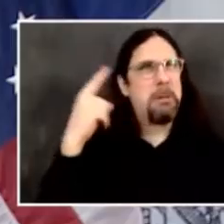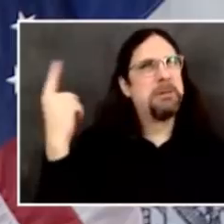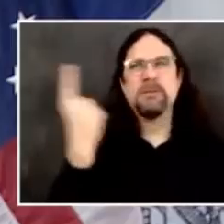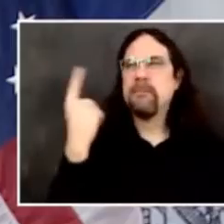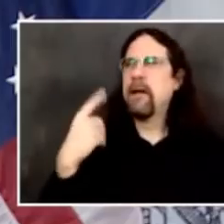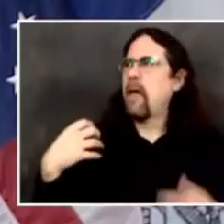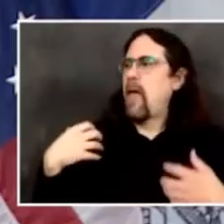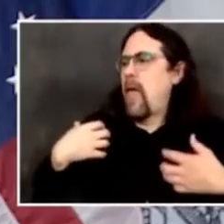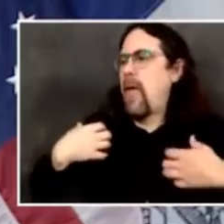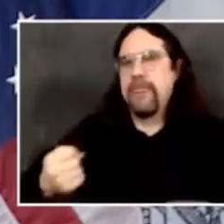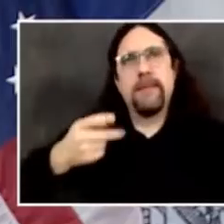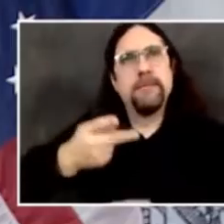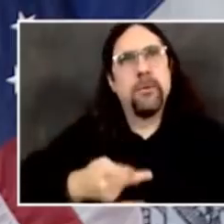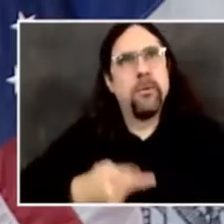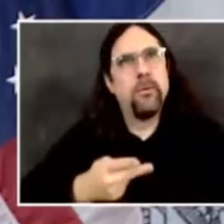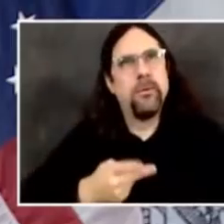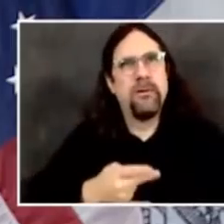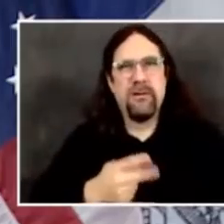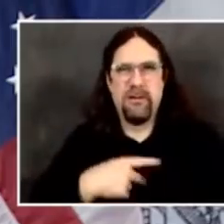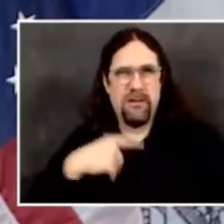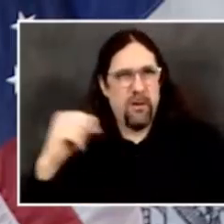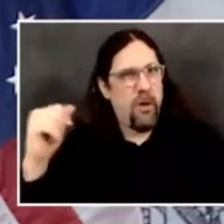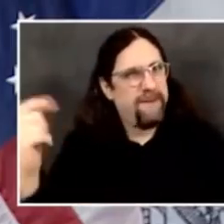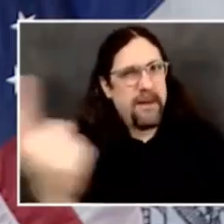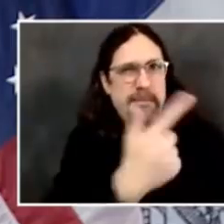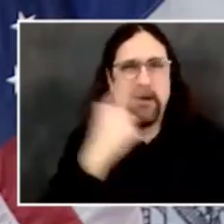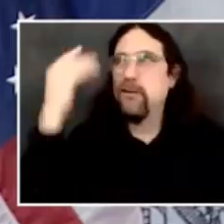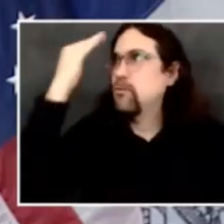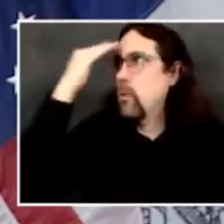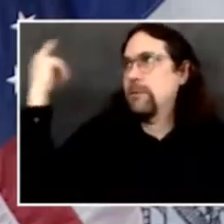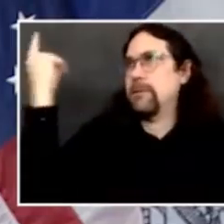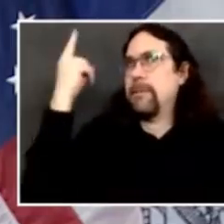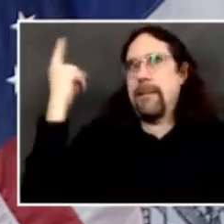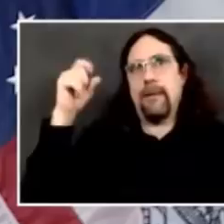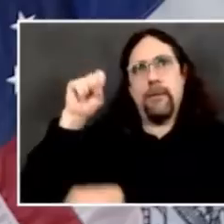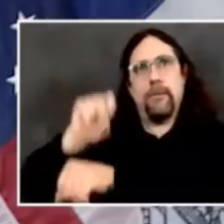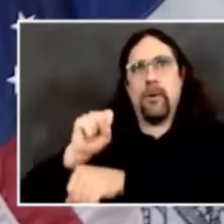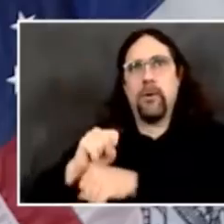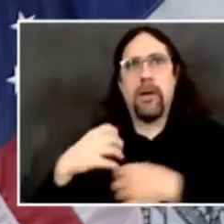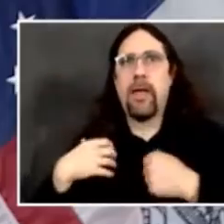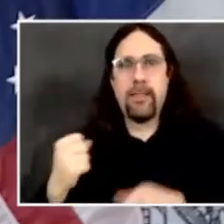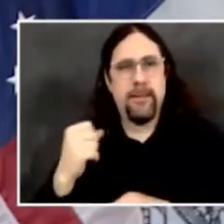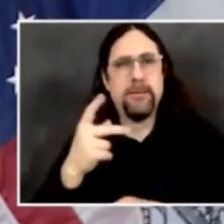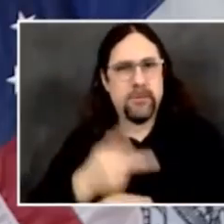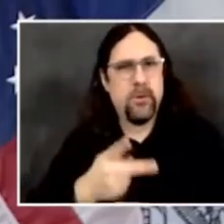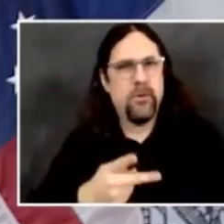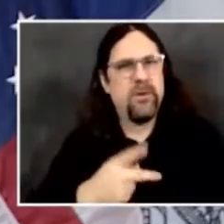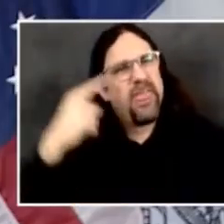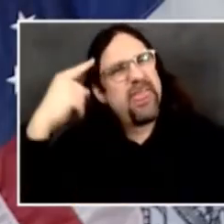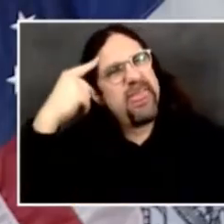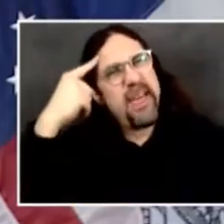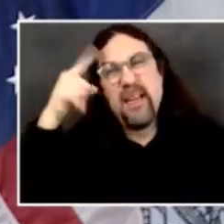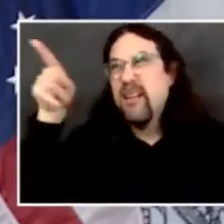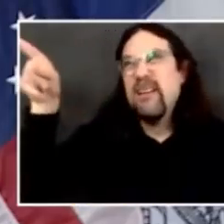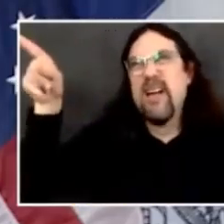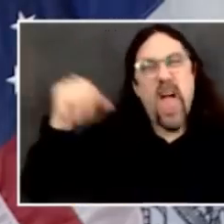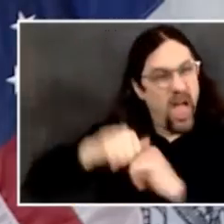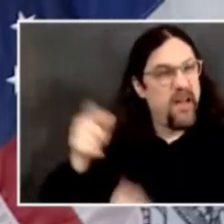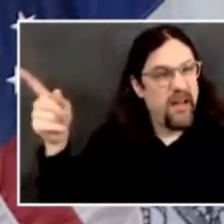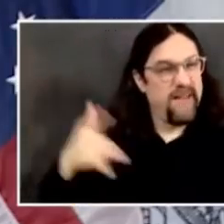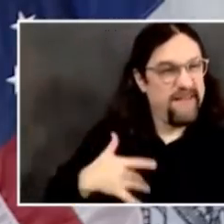short time to put yourself literally in their shoes, walking through the door of that hospital, that